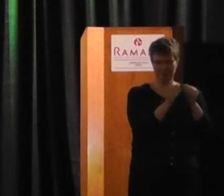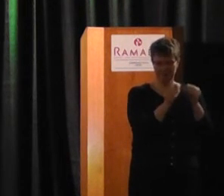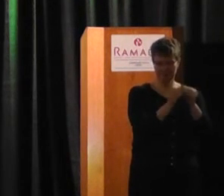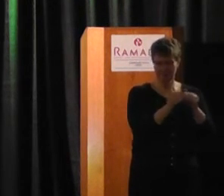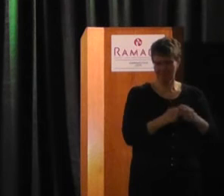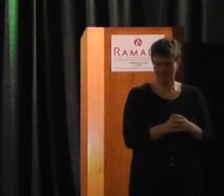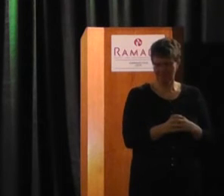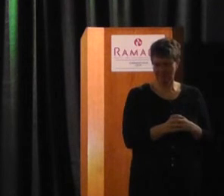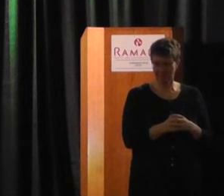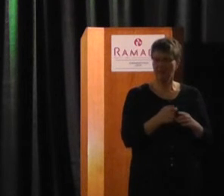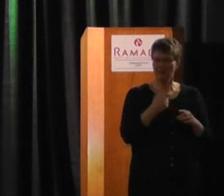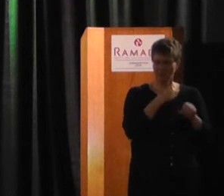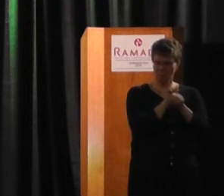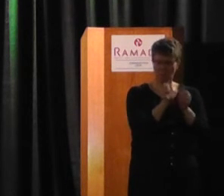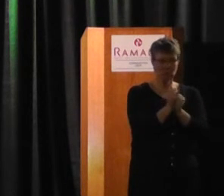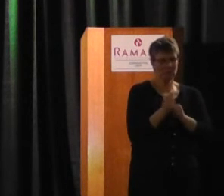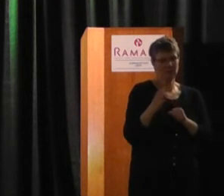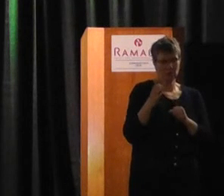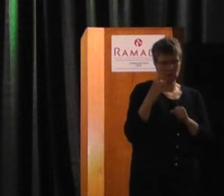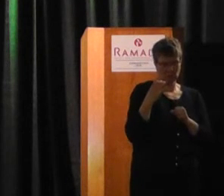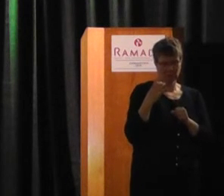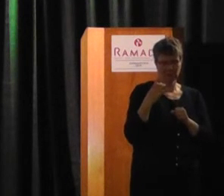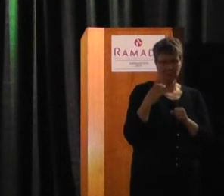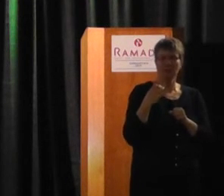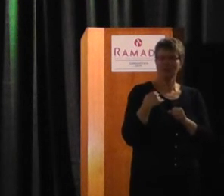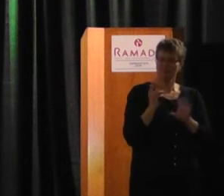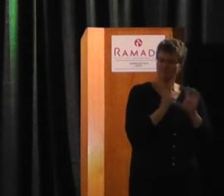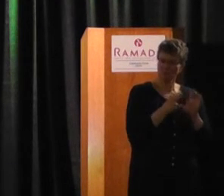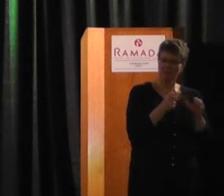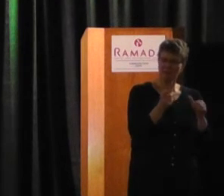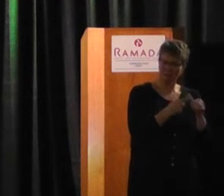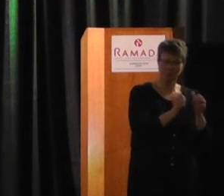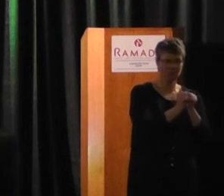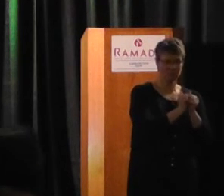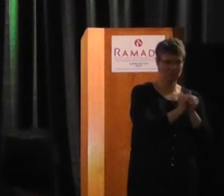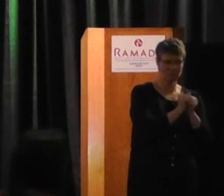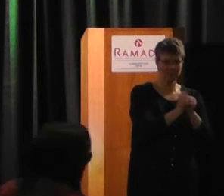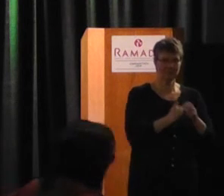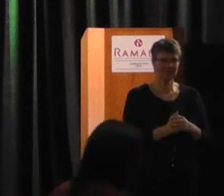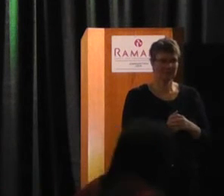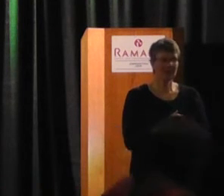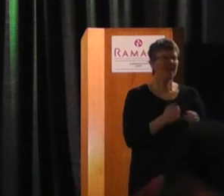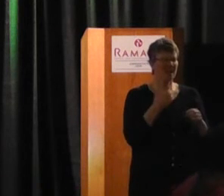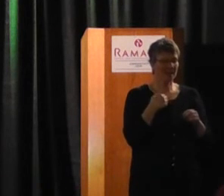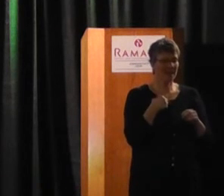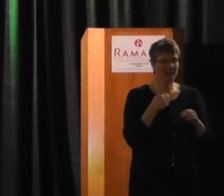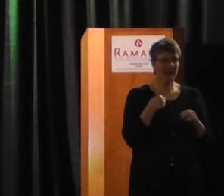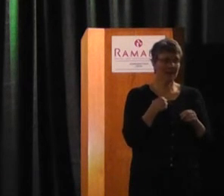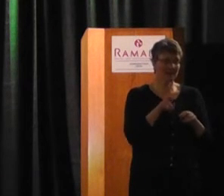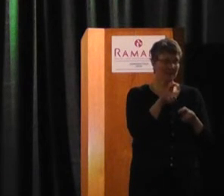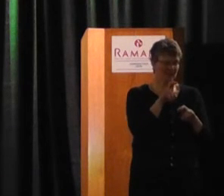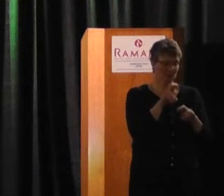coach and his son in my first race. And the city skin I'm using is for my coach, so it's too big for me. So the way I